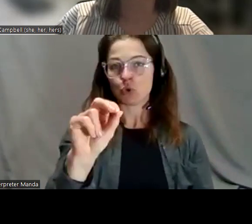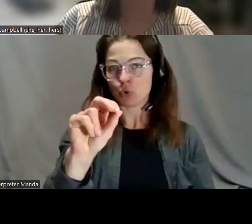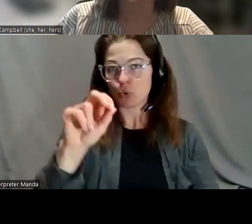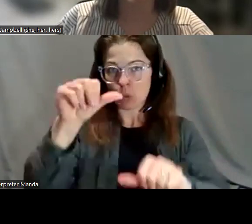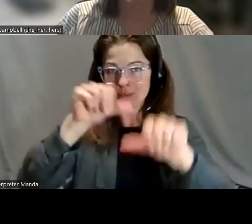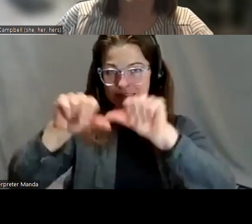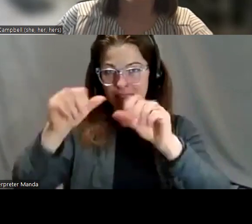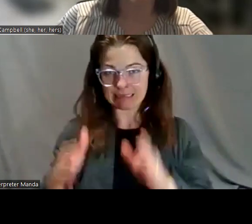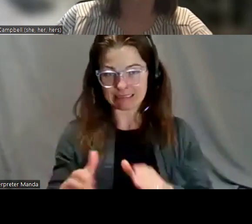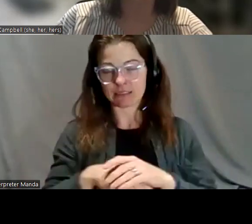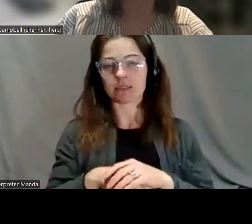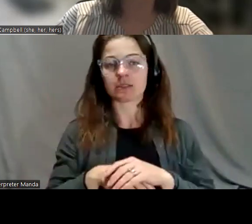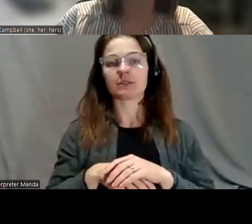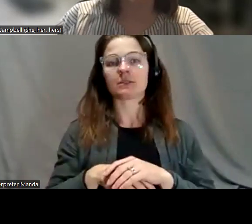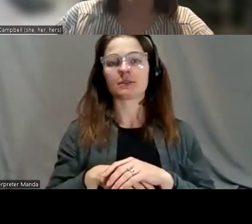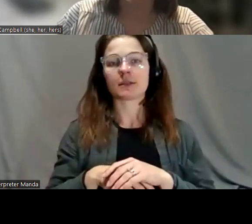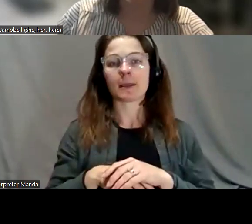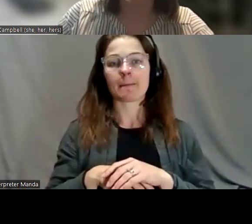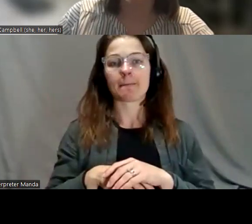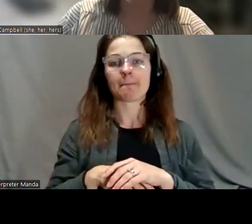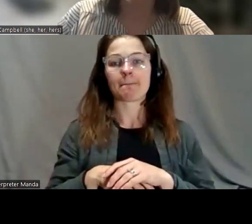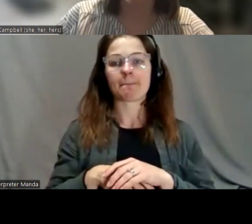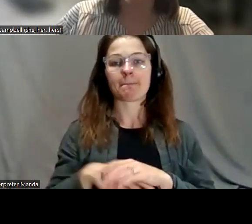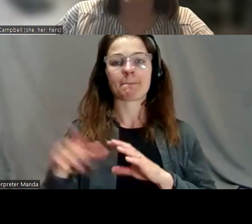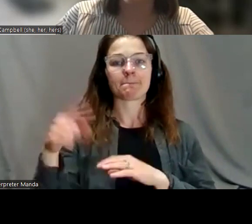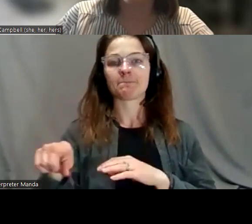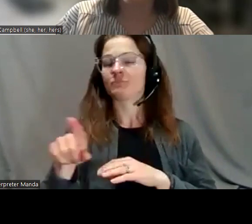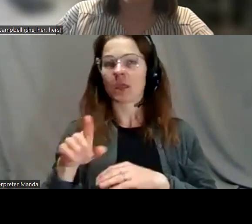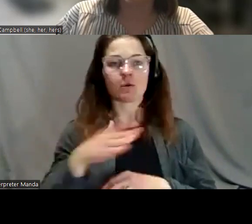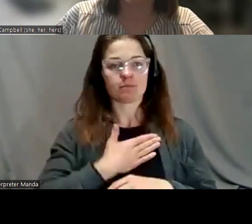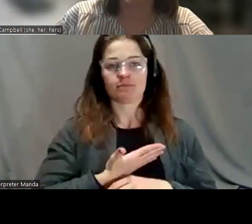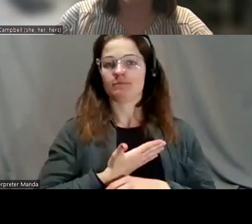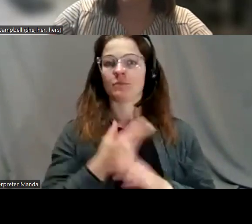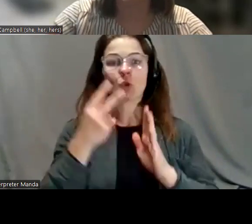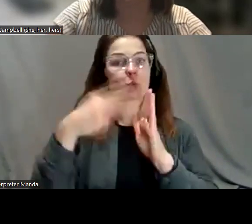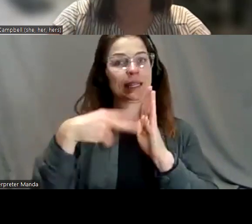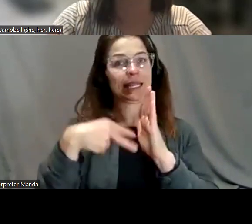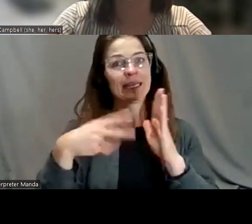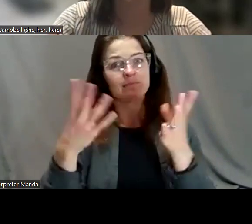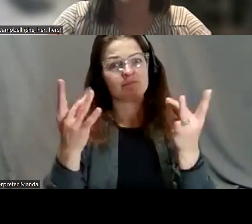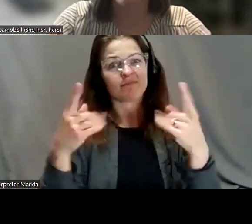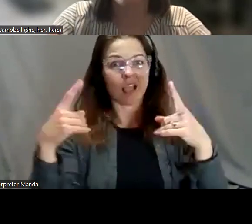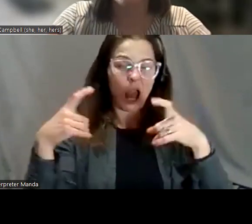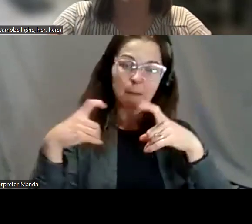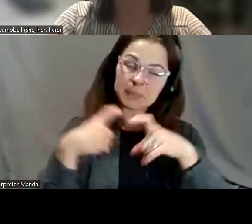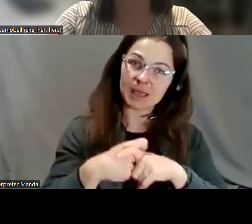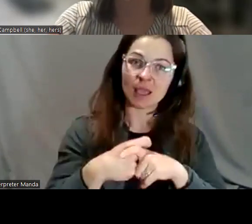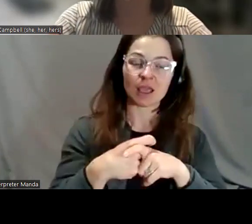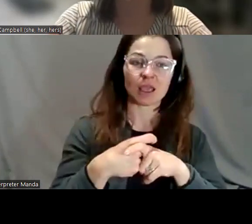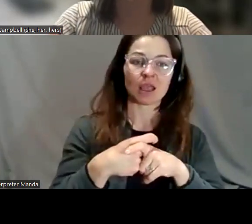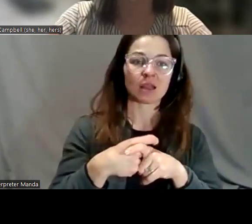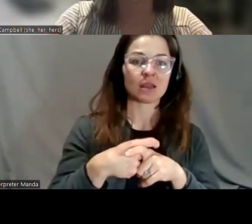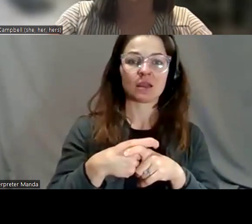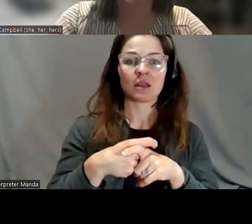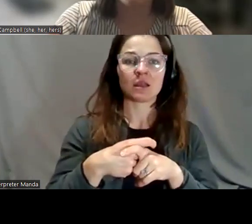neuroscientists say that reading is a very complex activity, and we cannot simply say, based on